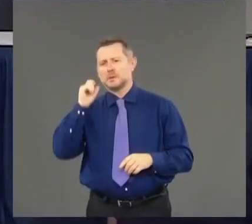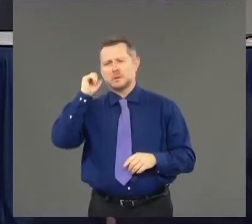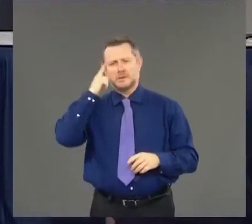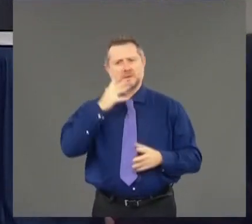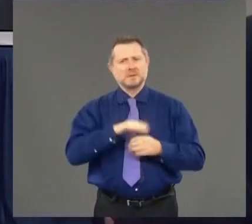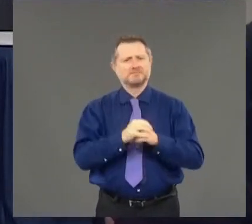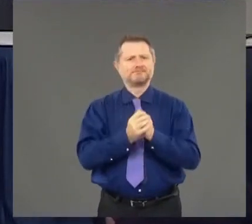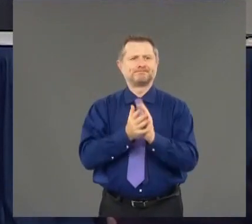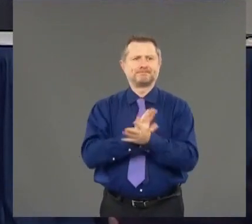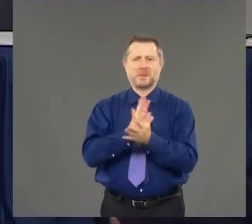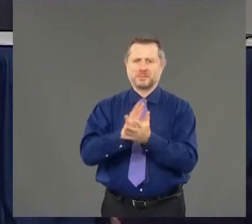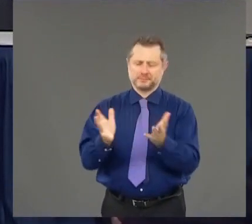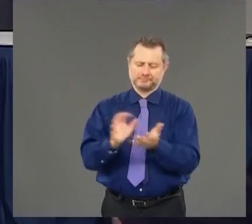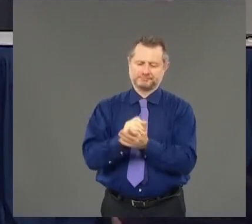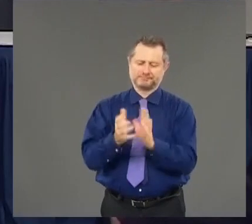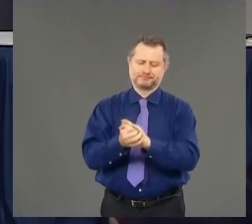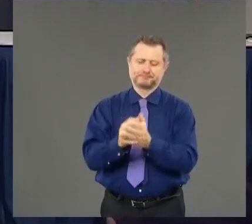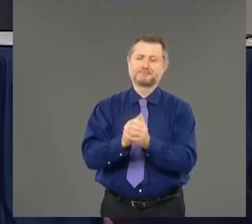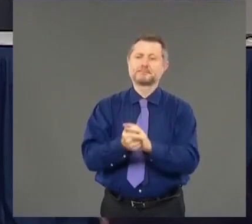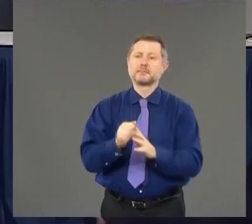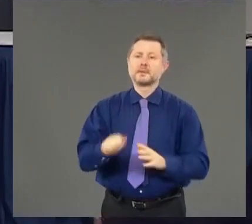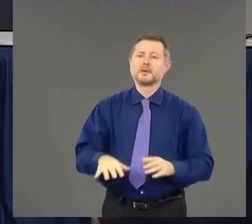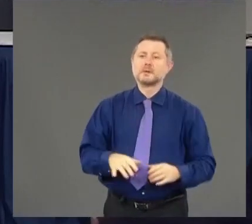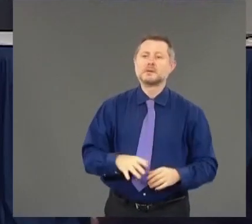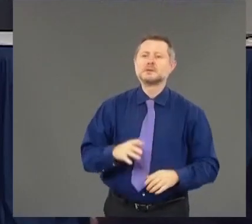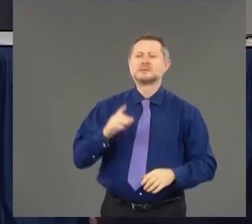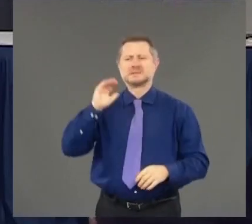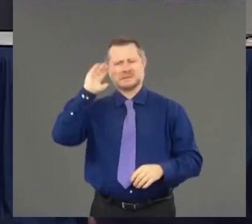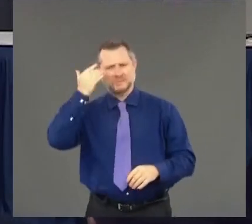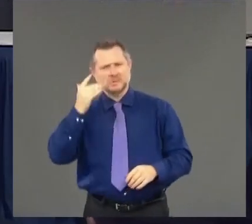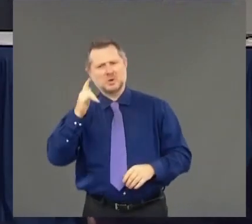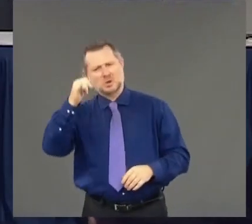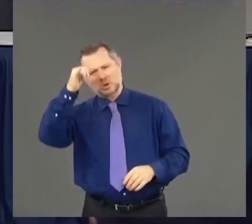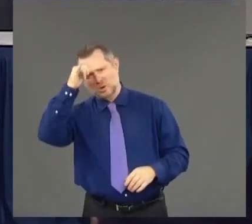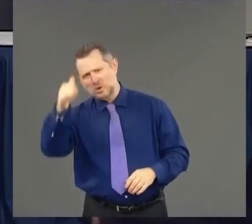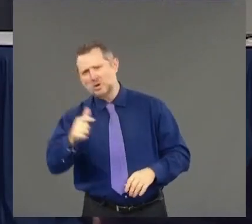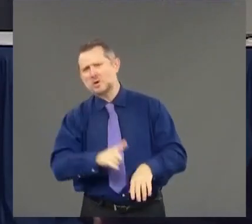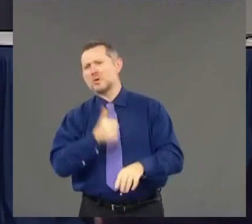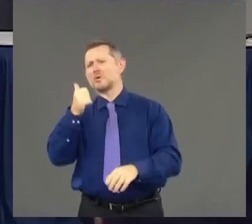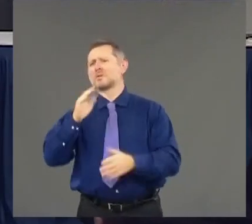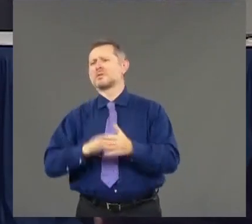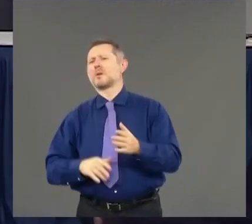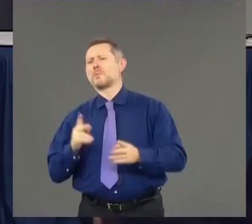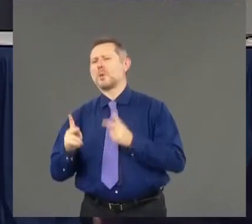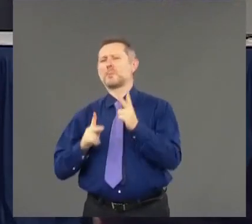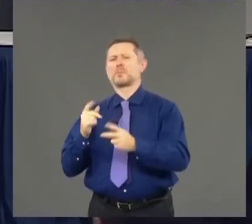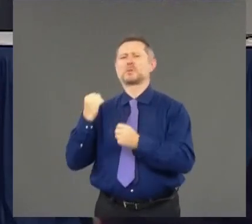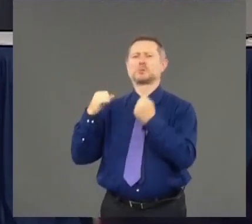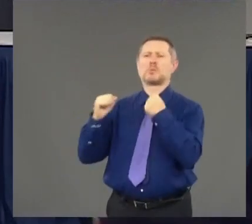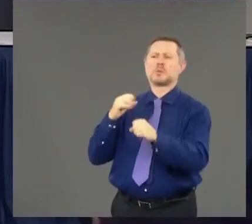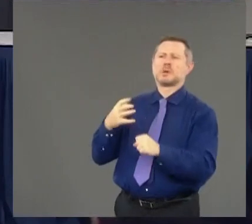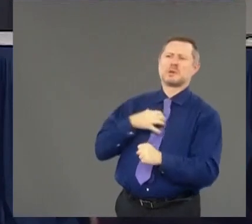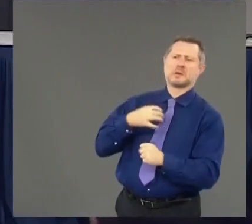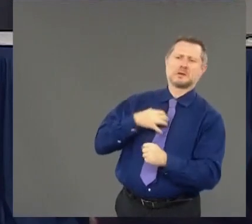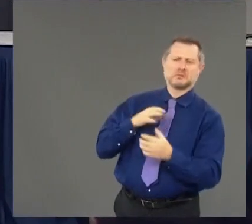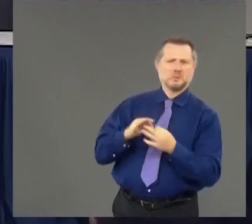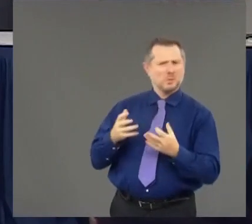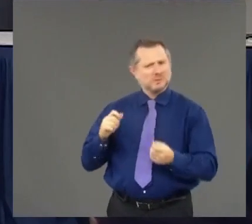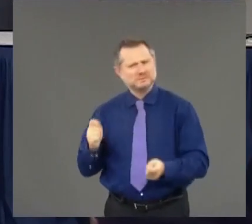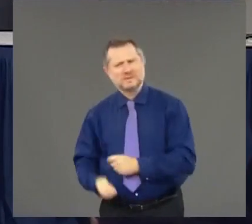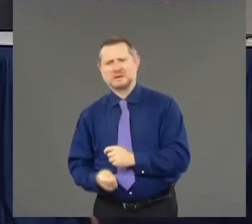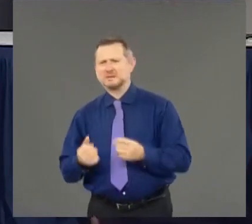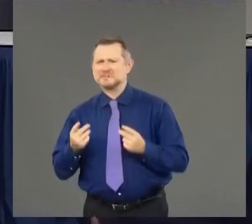take a lot longer than the change that the protesters and everyone out in the streets nationwide have been calling for. They want immediate